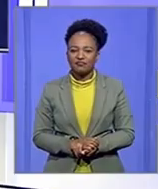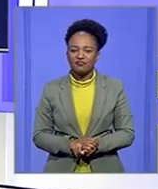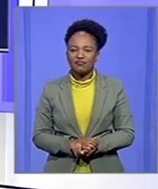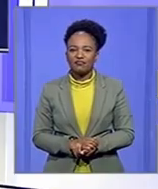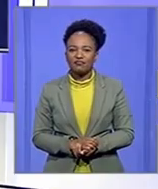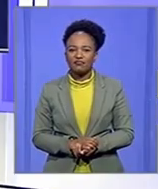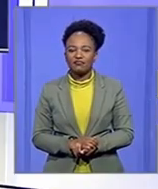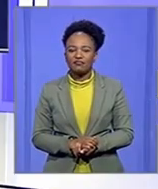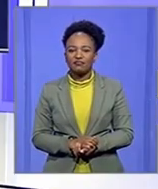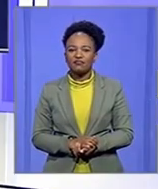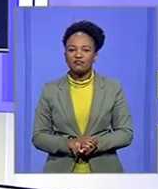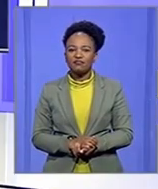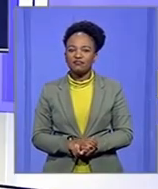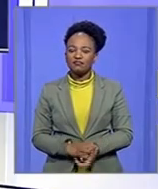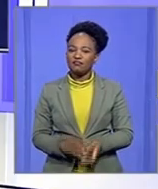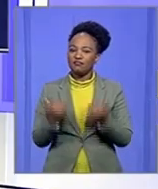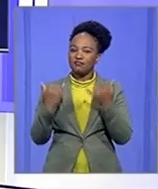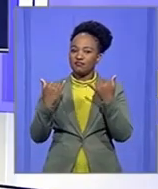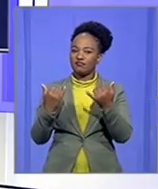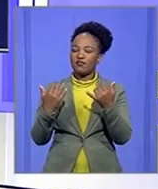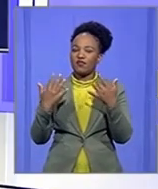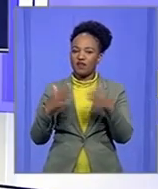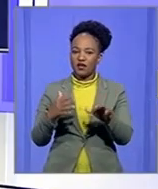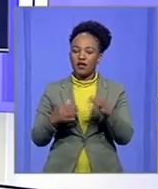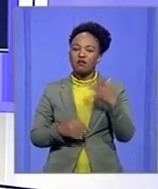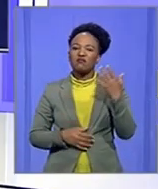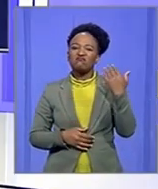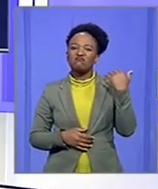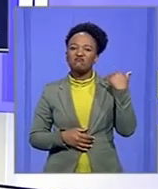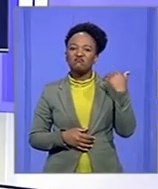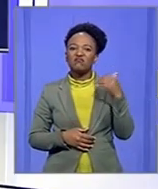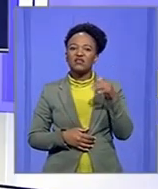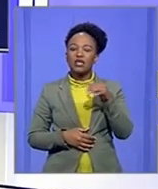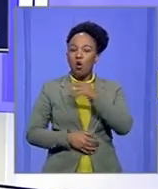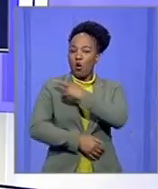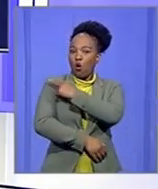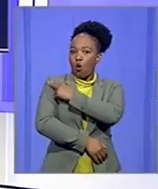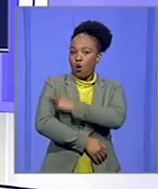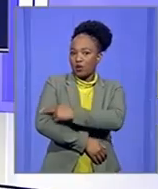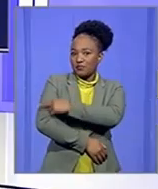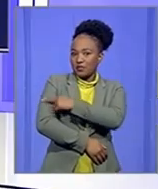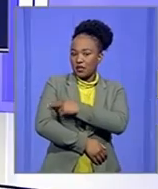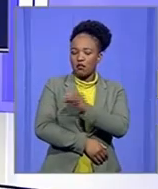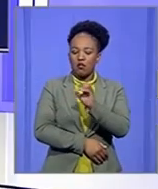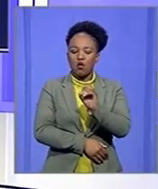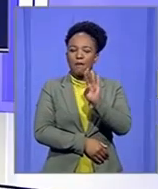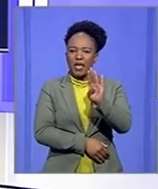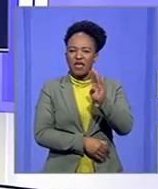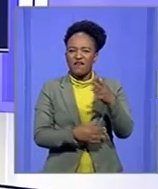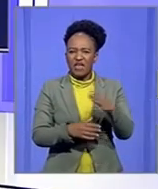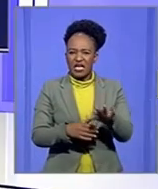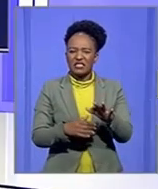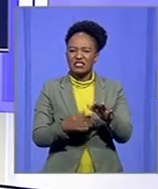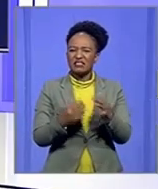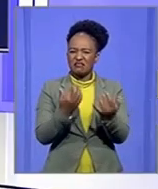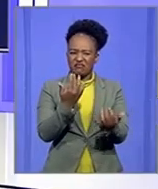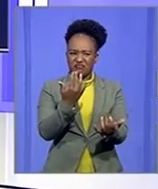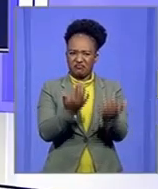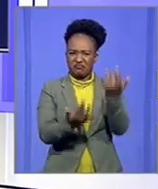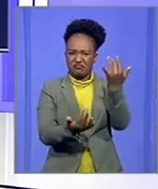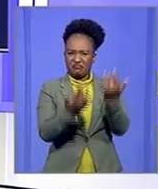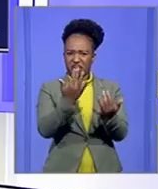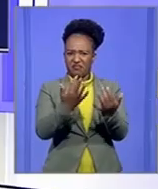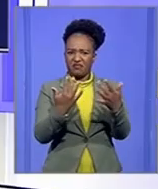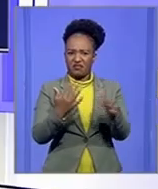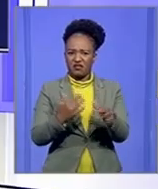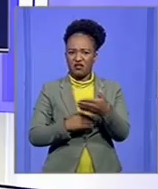Moeditlaleho tseo re sa tswa di amohela di supa hore ho qhomme mollo sepetleleng sa National se Bloemfontein profenseng ya Free State. Ho tlaolwanyane ka ketsalo ena re